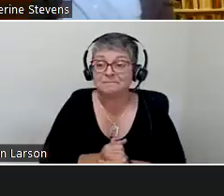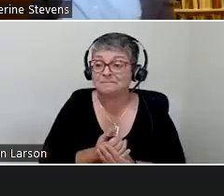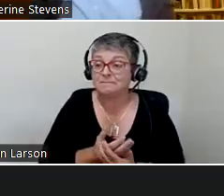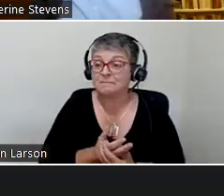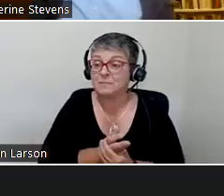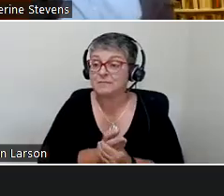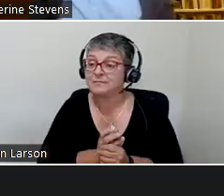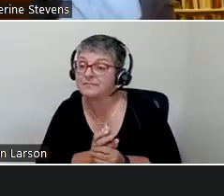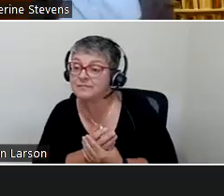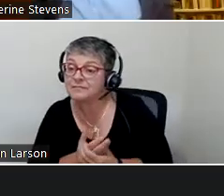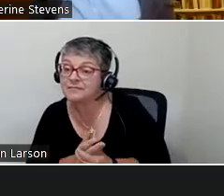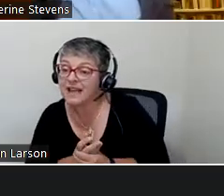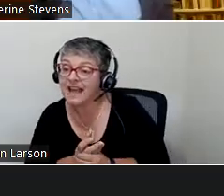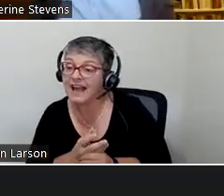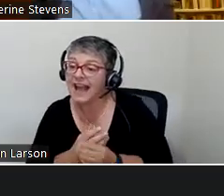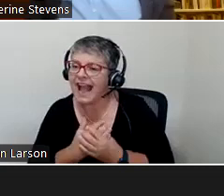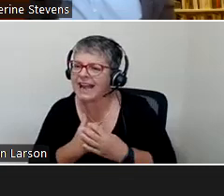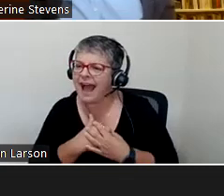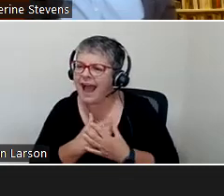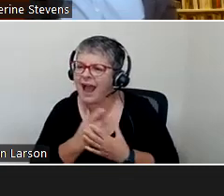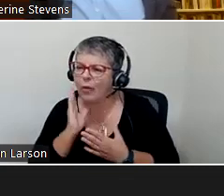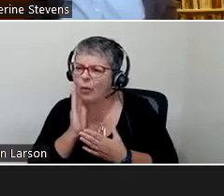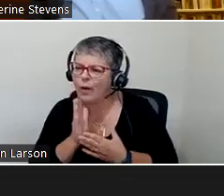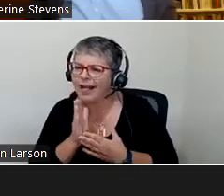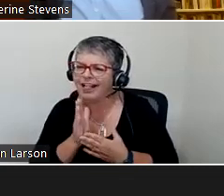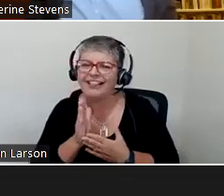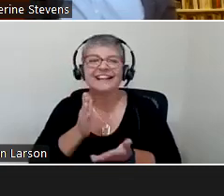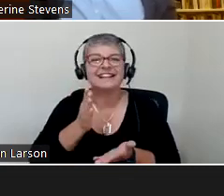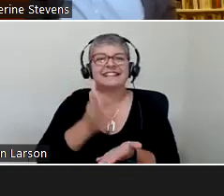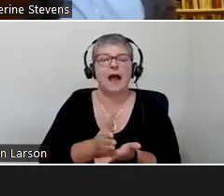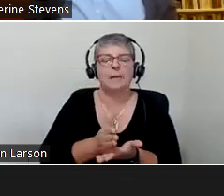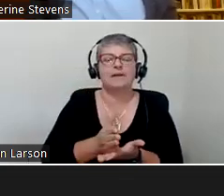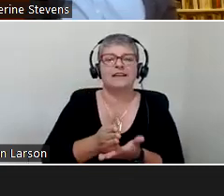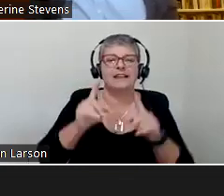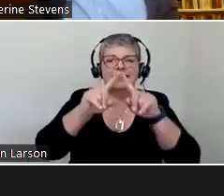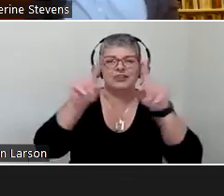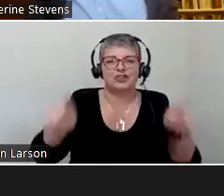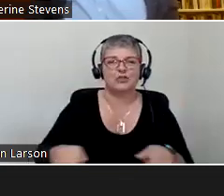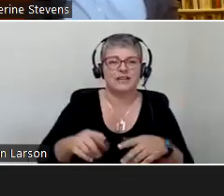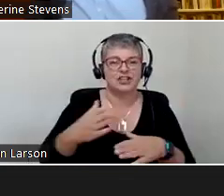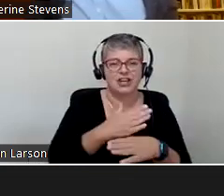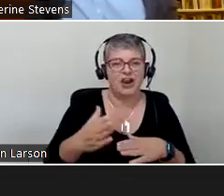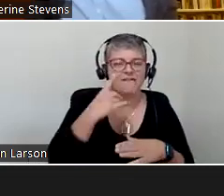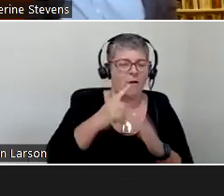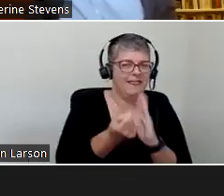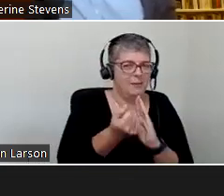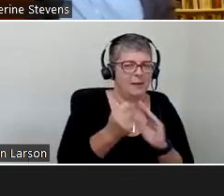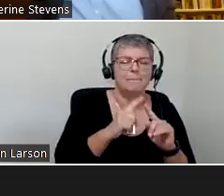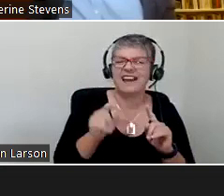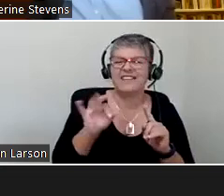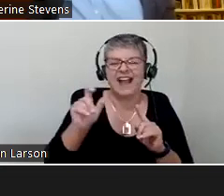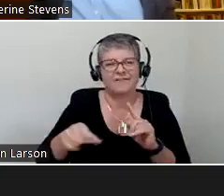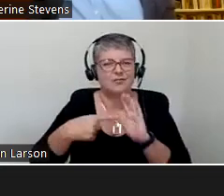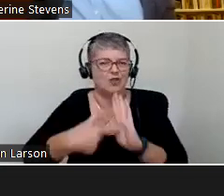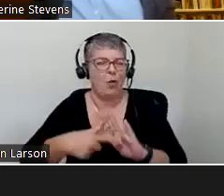And I think I will stop the screen share for a bit. But if I need to put it back up to show the template,